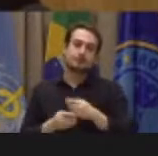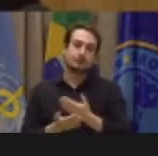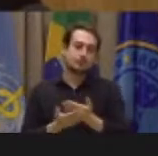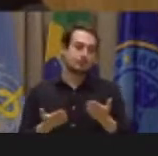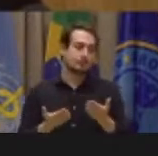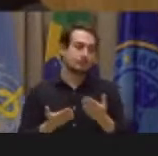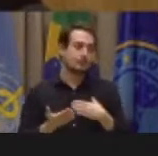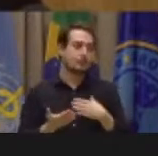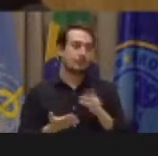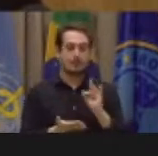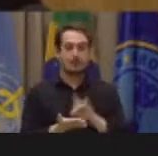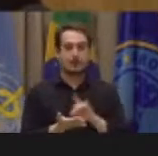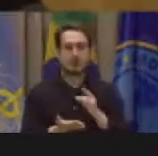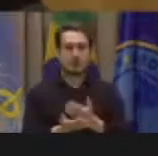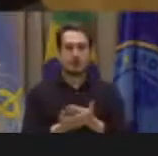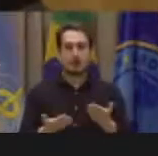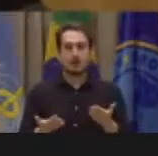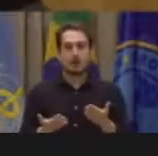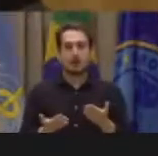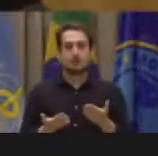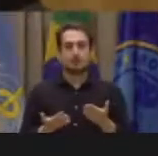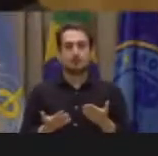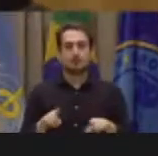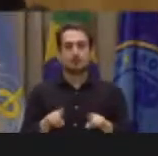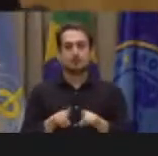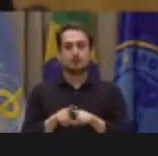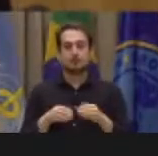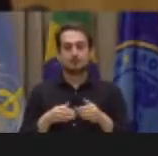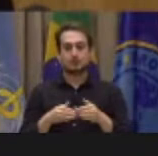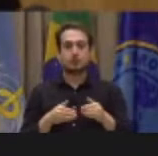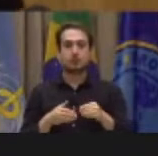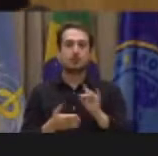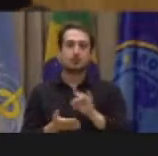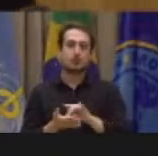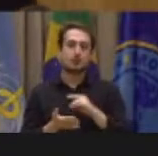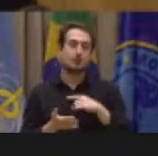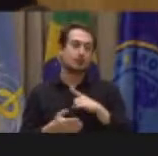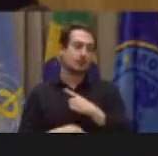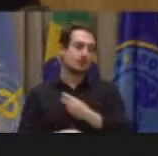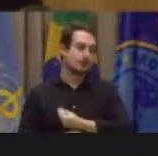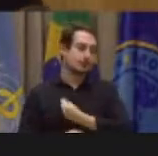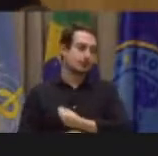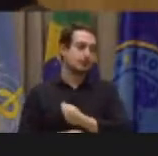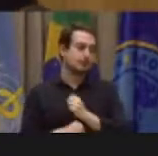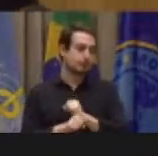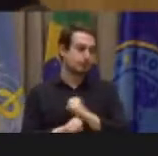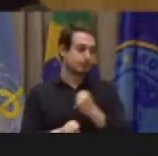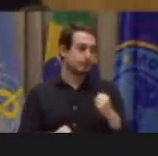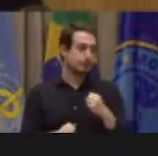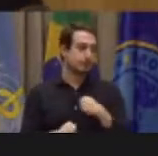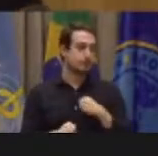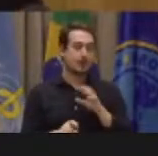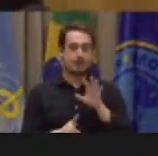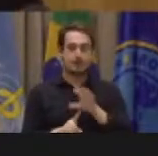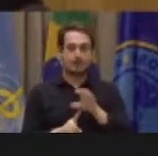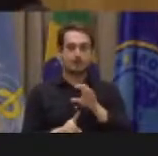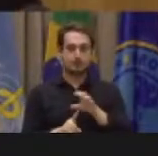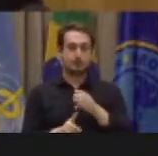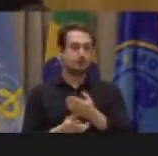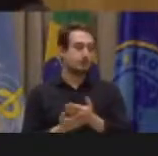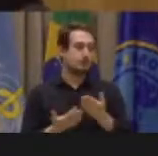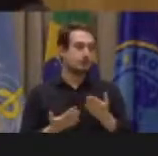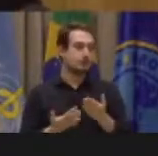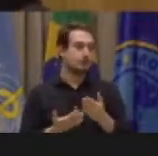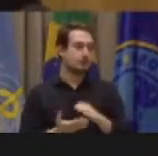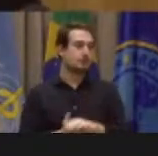And well, this was developing and we had a specific planning about that had a